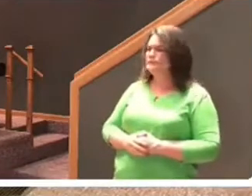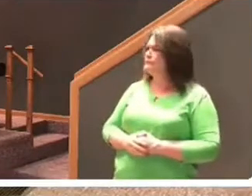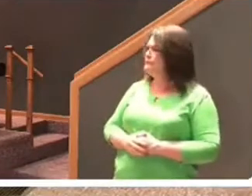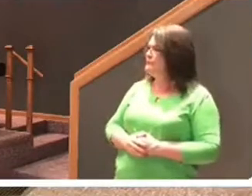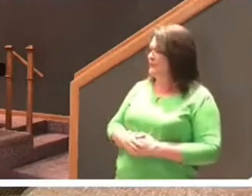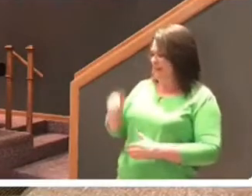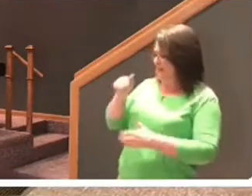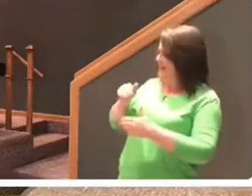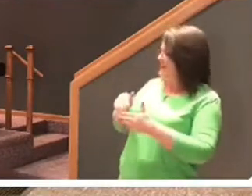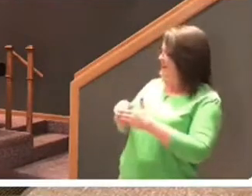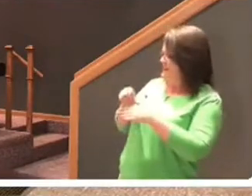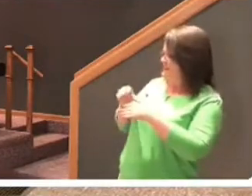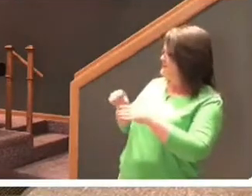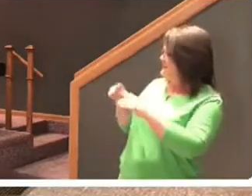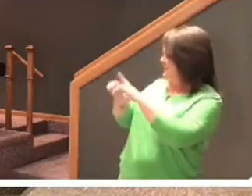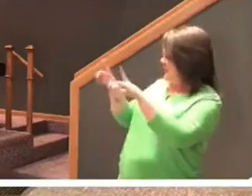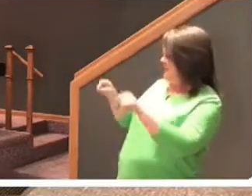so in this envelope,